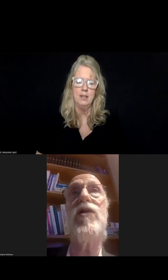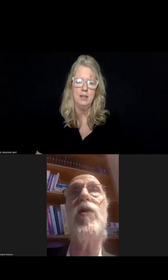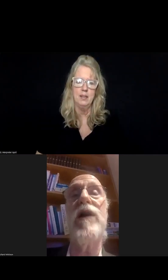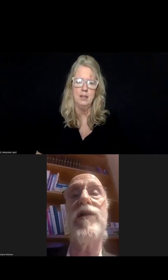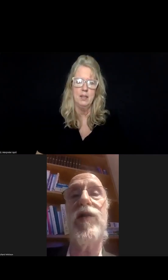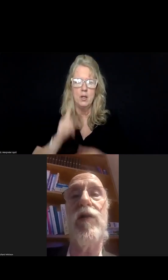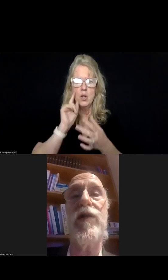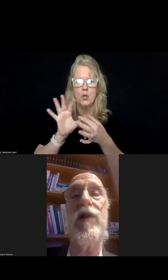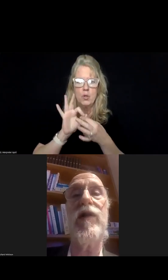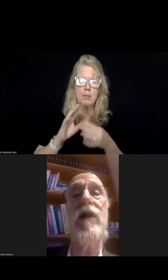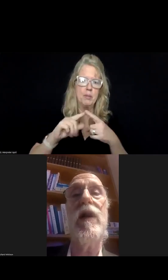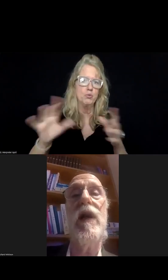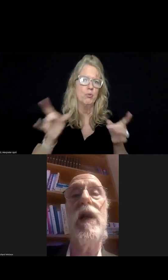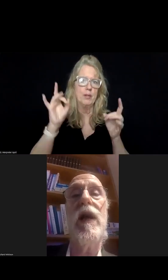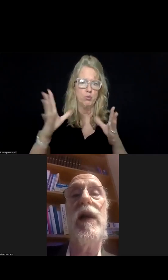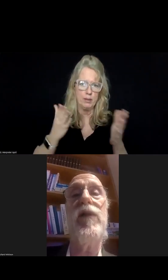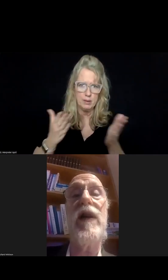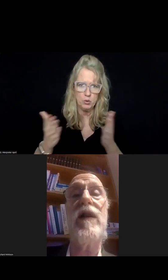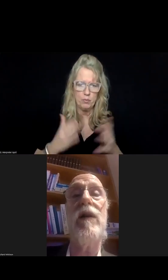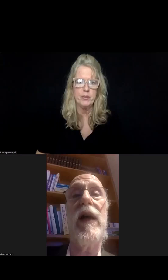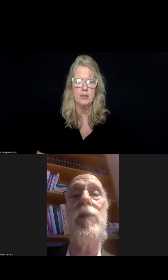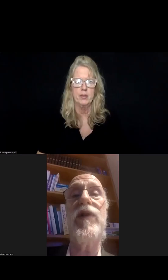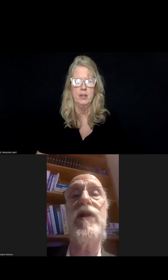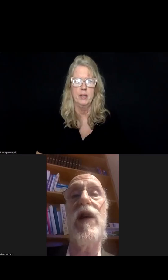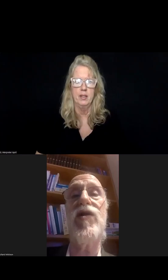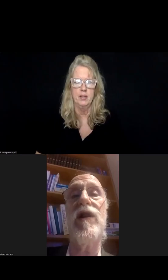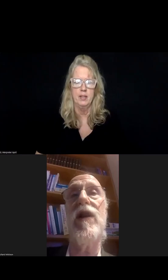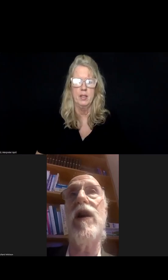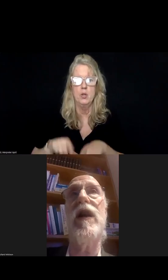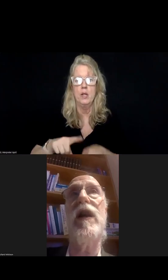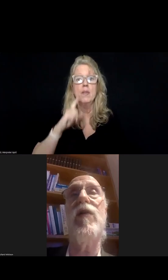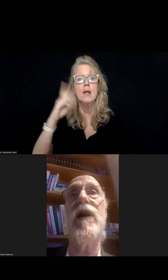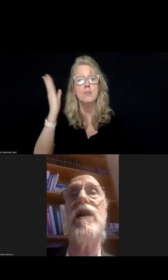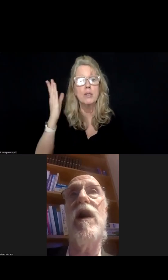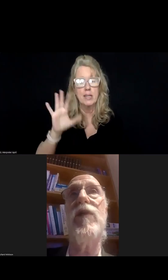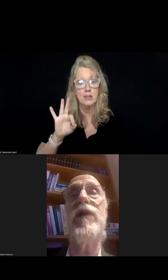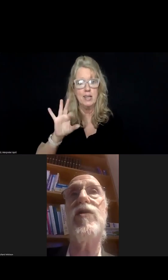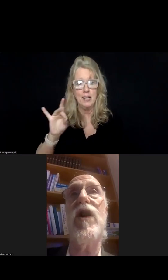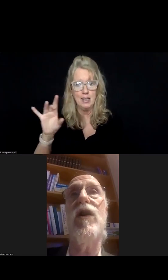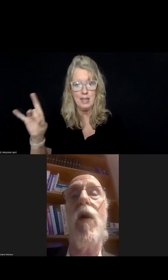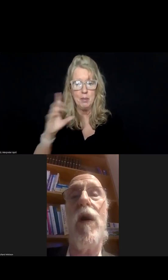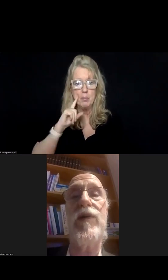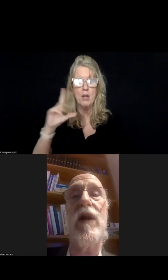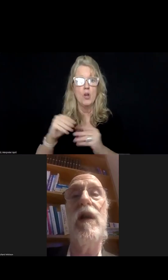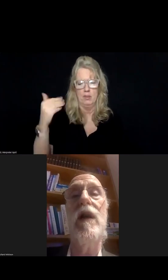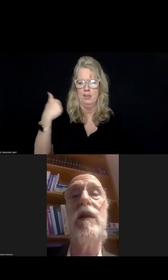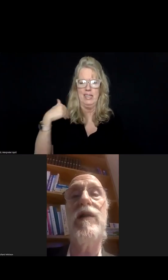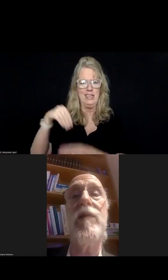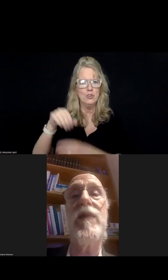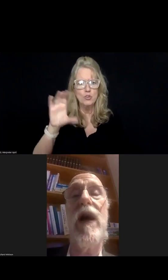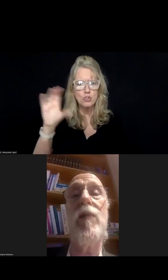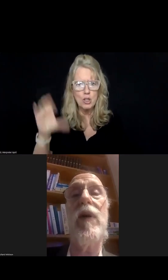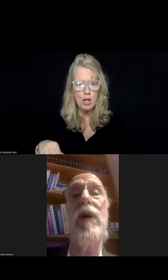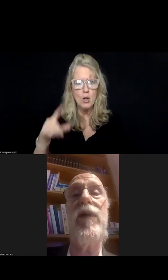relate to crisis services. And in fact, at a presentation at the 988 Grantee Conference in Chicago, I was going to